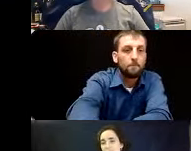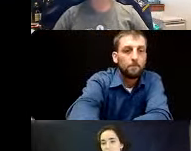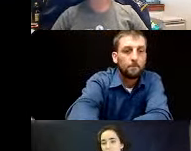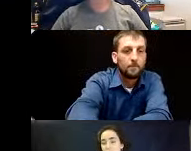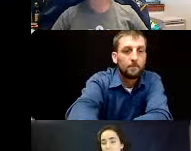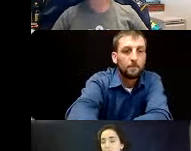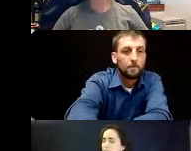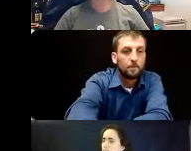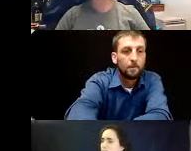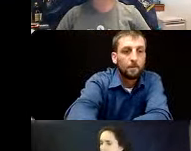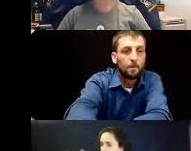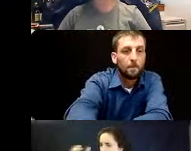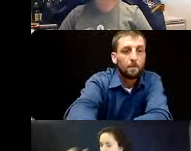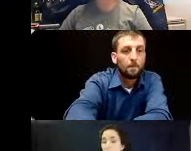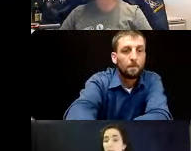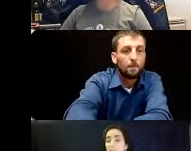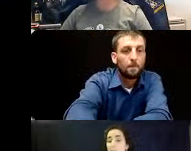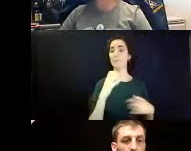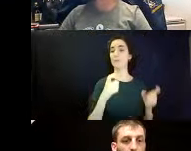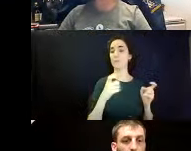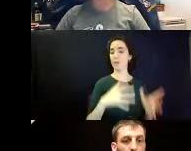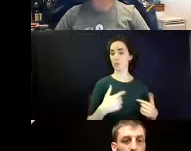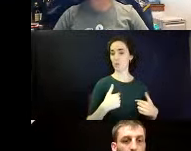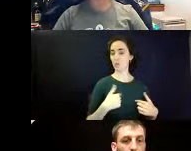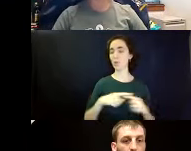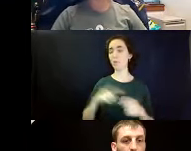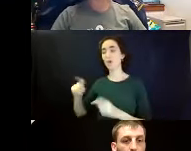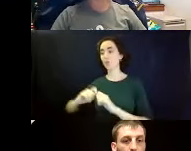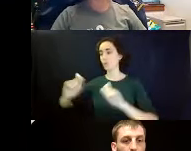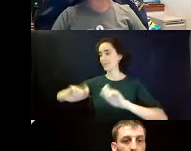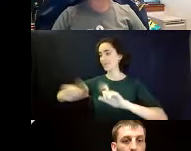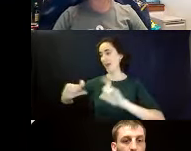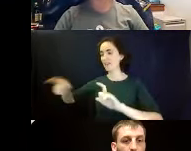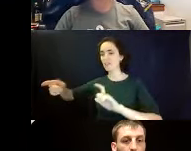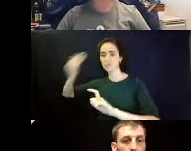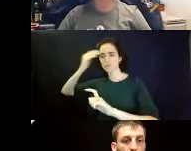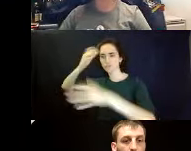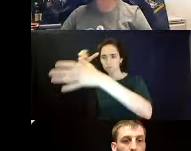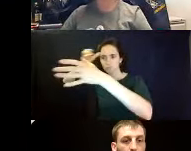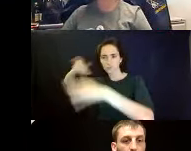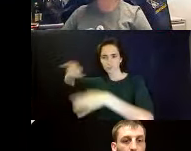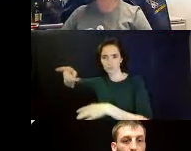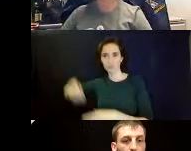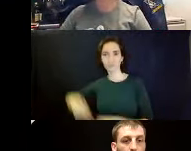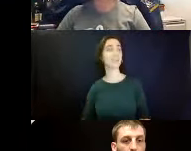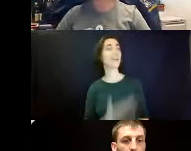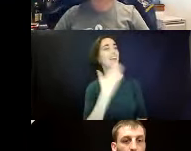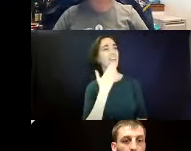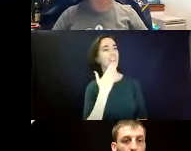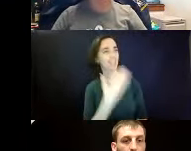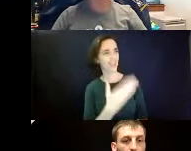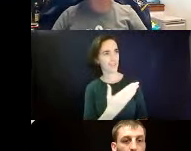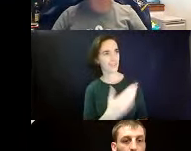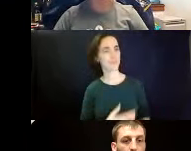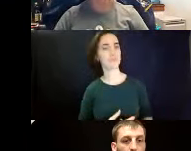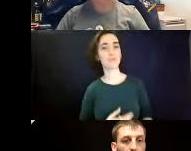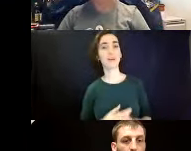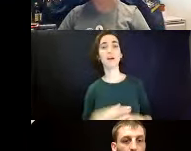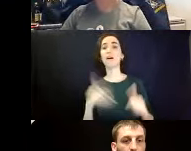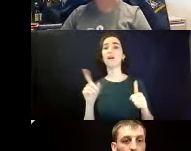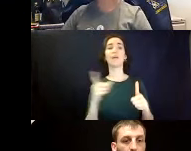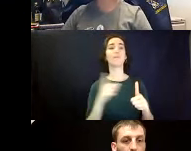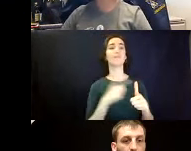manager and she's the expert in on these slides. So Jessica? Thank you. So the first thing, stay